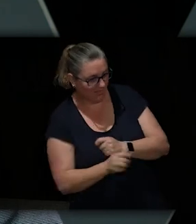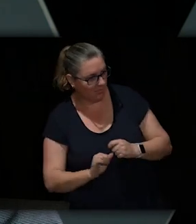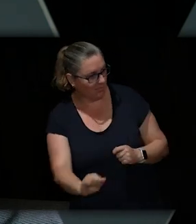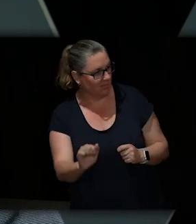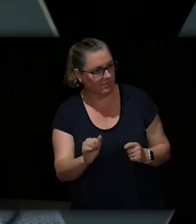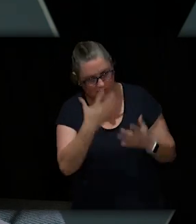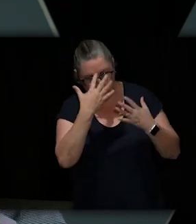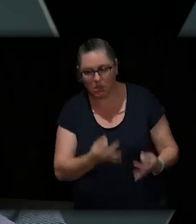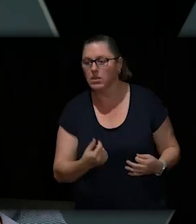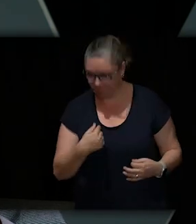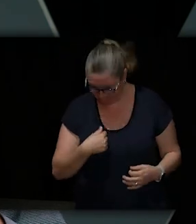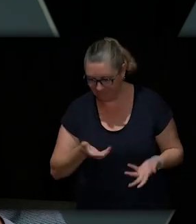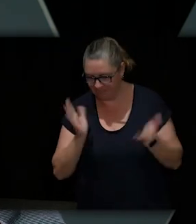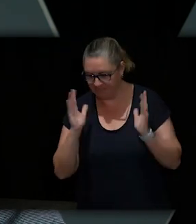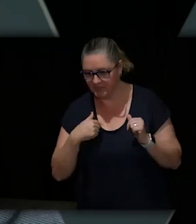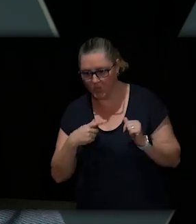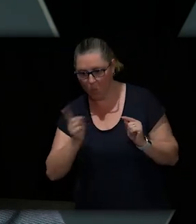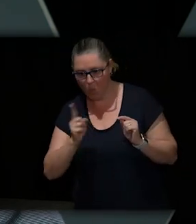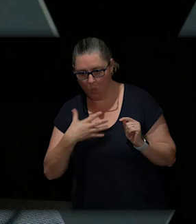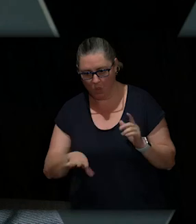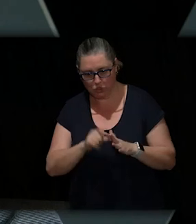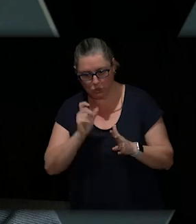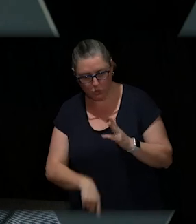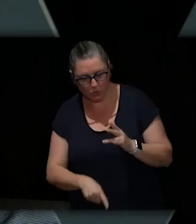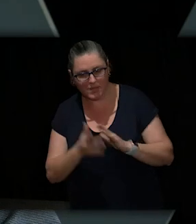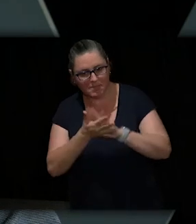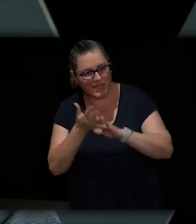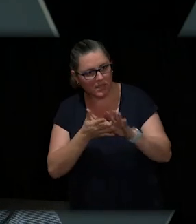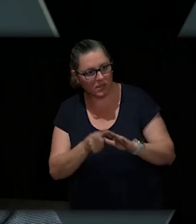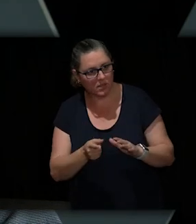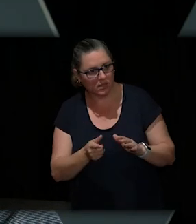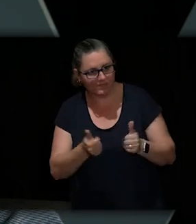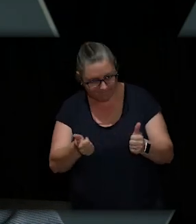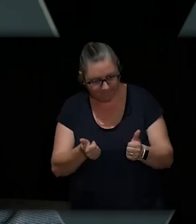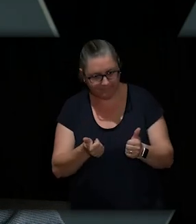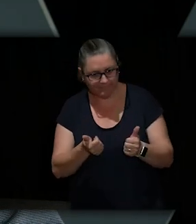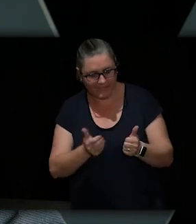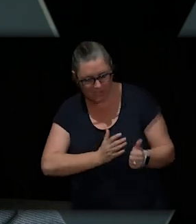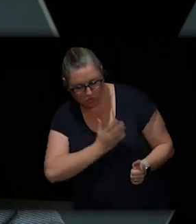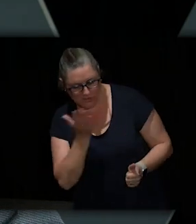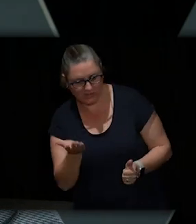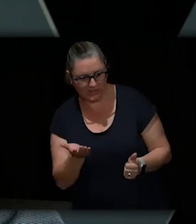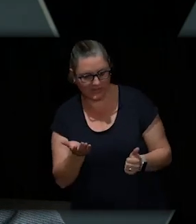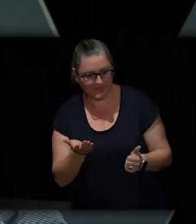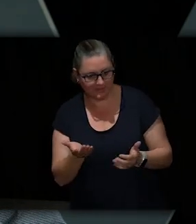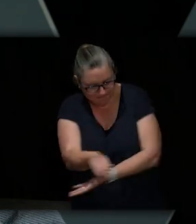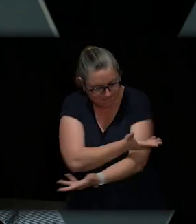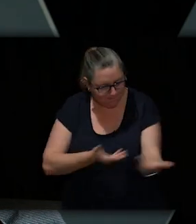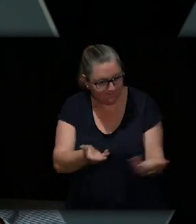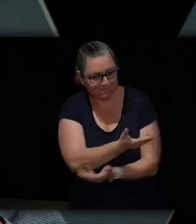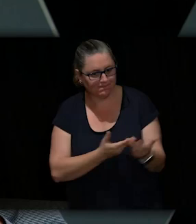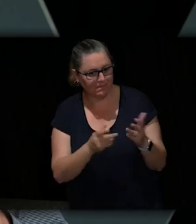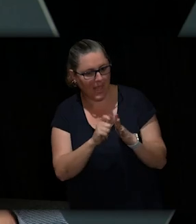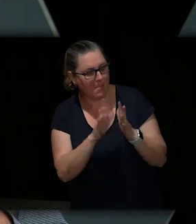wanted to do. And it just made for really interesting, dynamic public servants who weren't in it